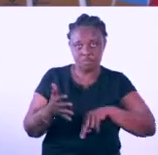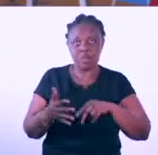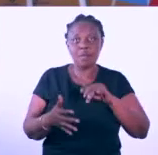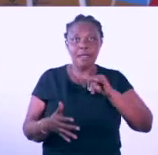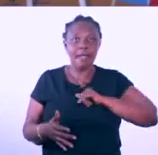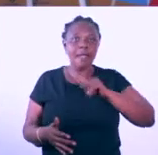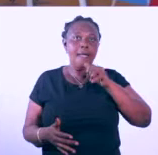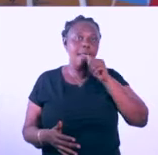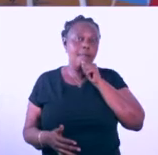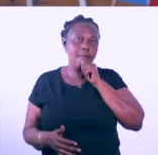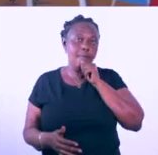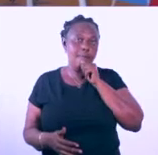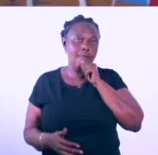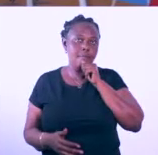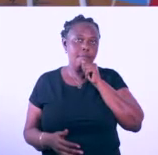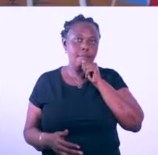I am